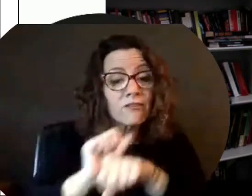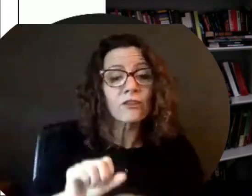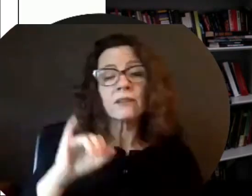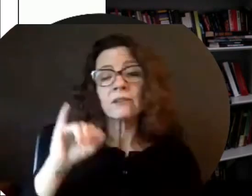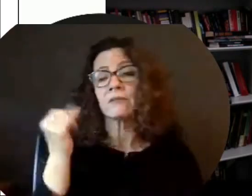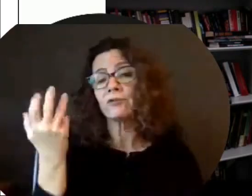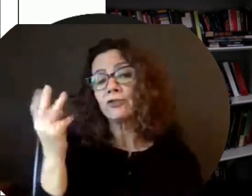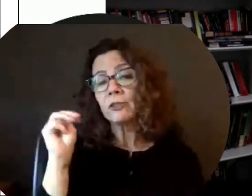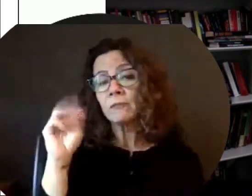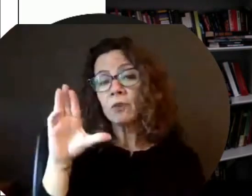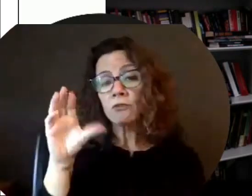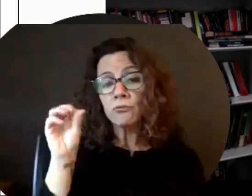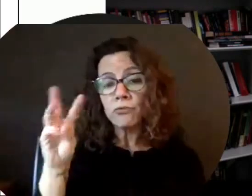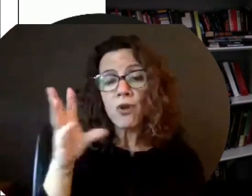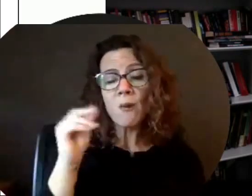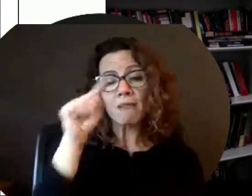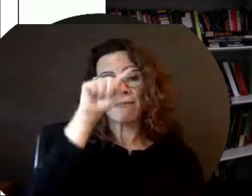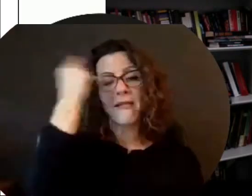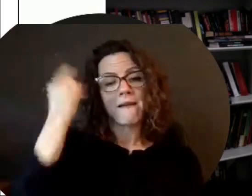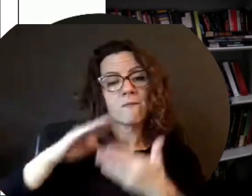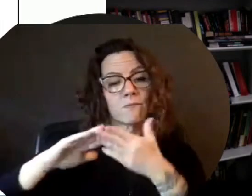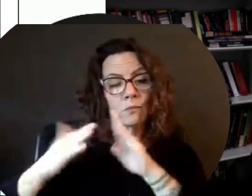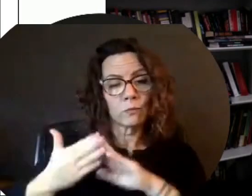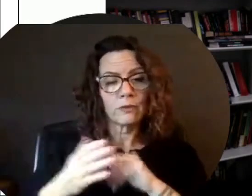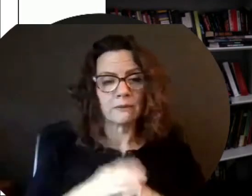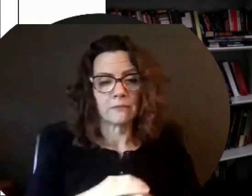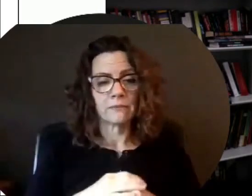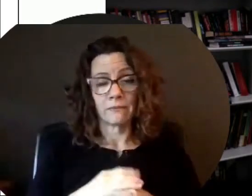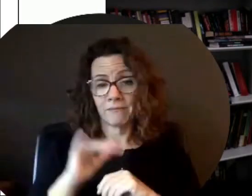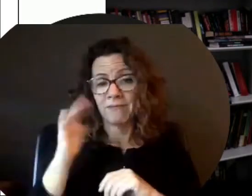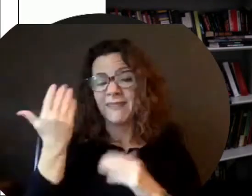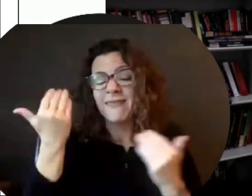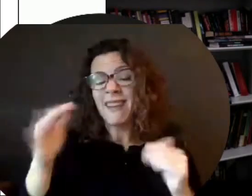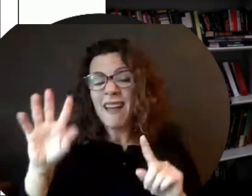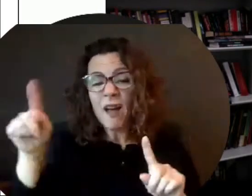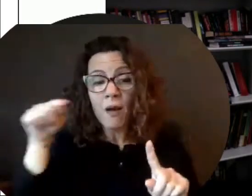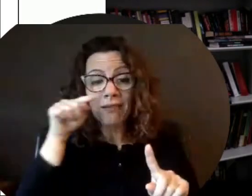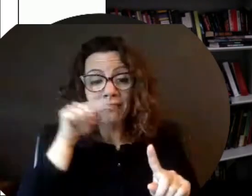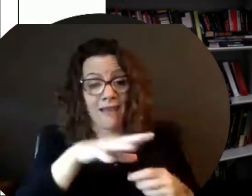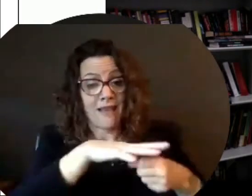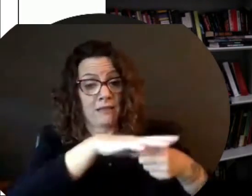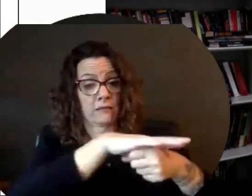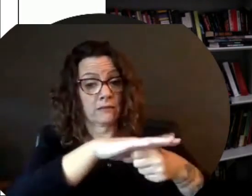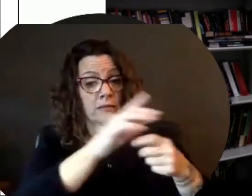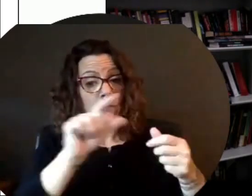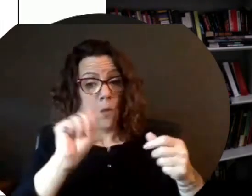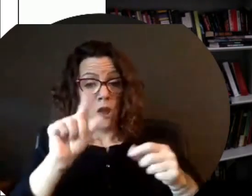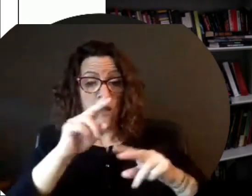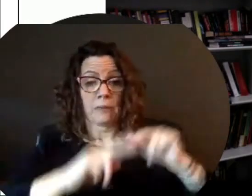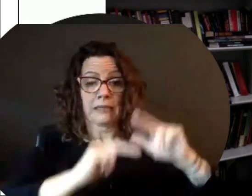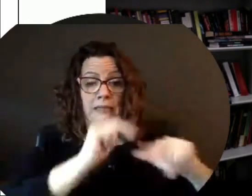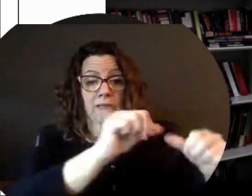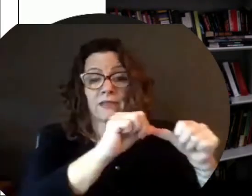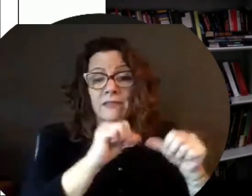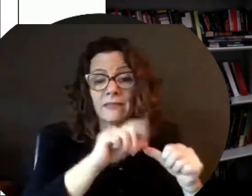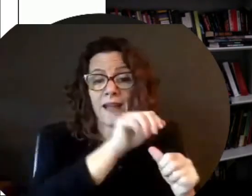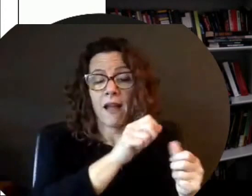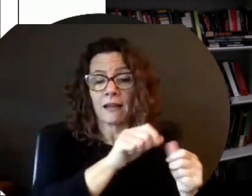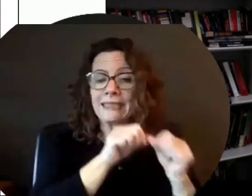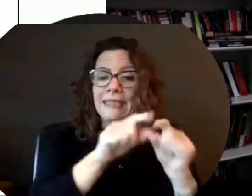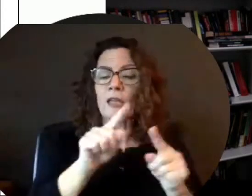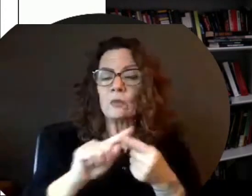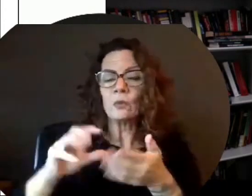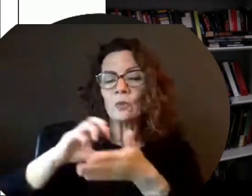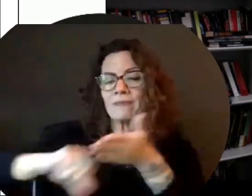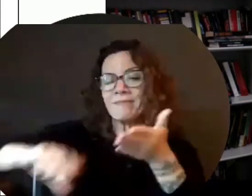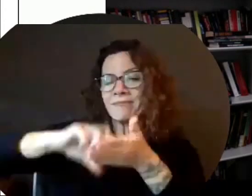our communities. And I think cannibalize is such an important metaphor as well for the political situation and gerrymandering and the kind of violent